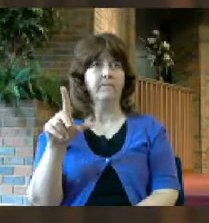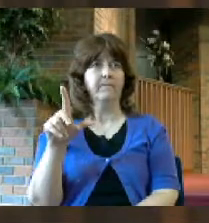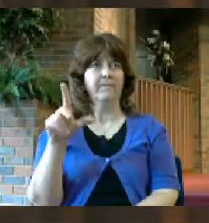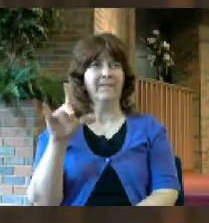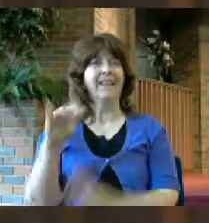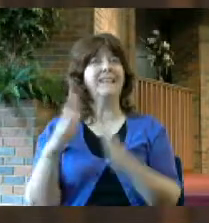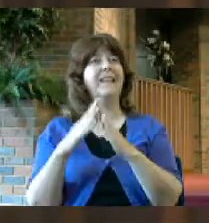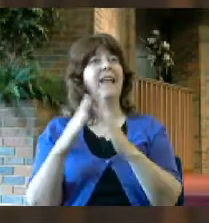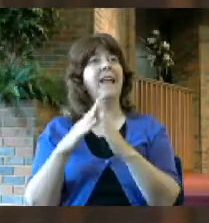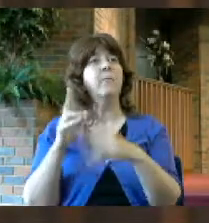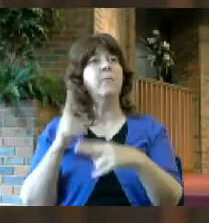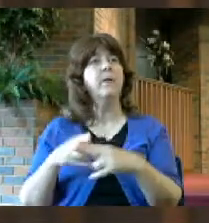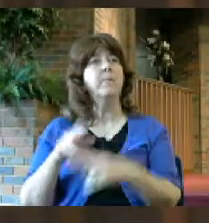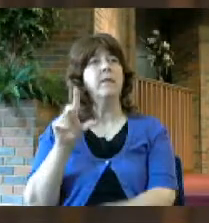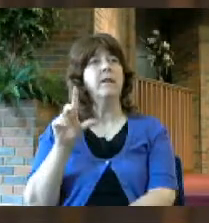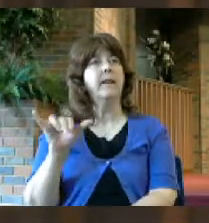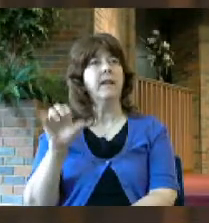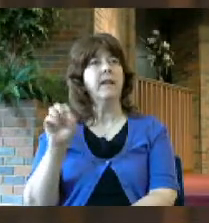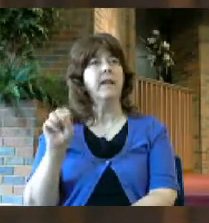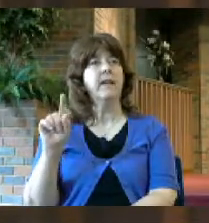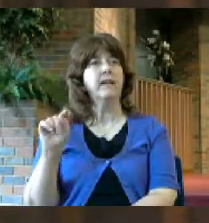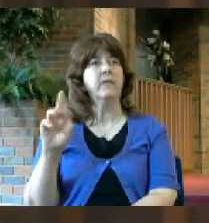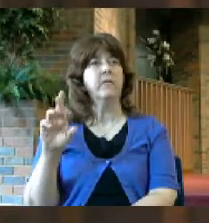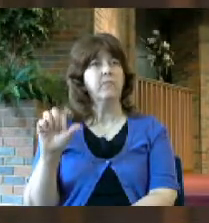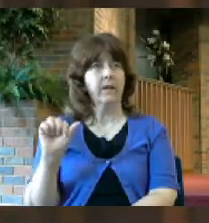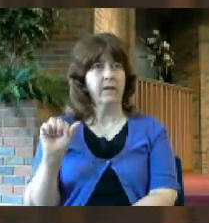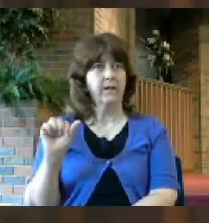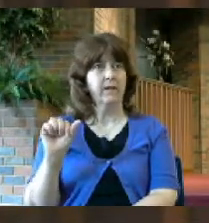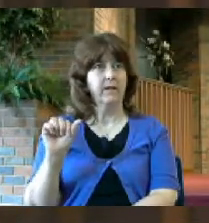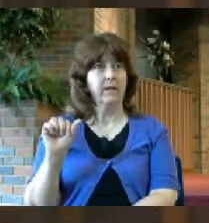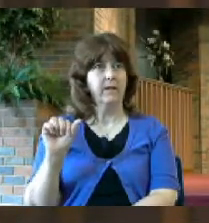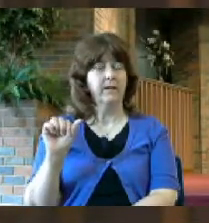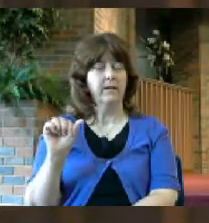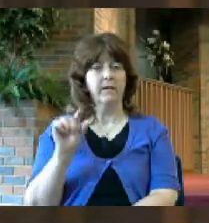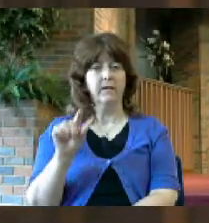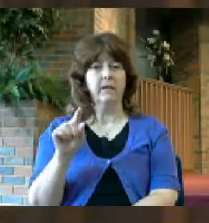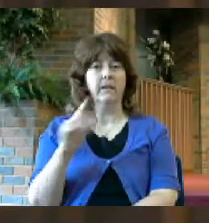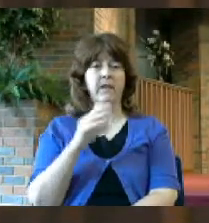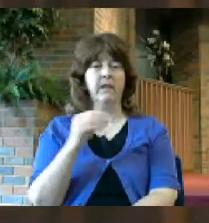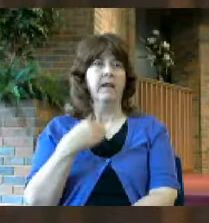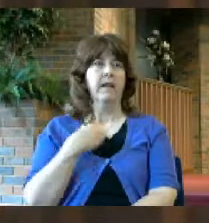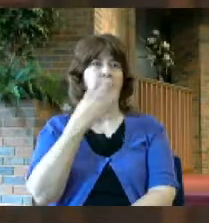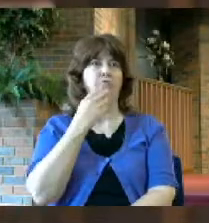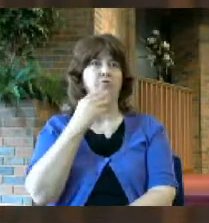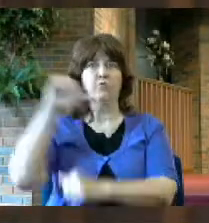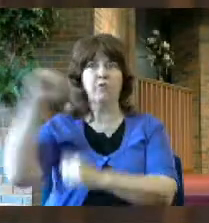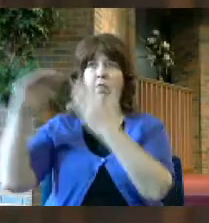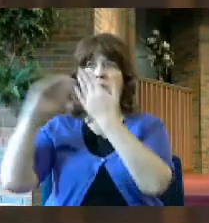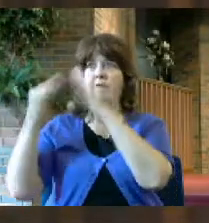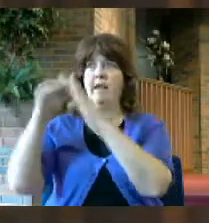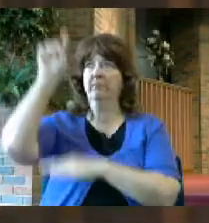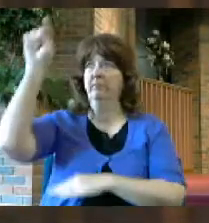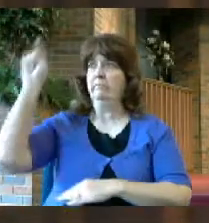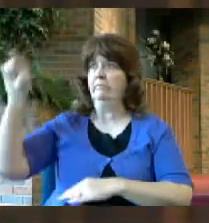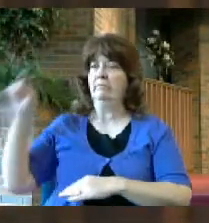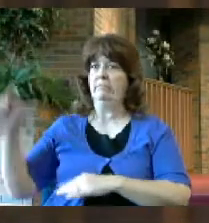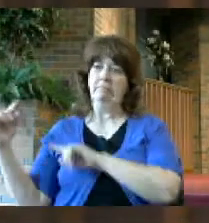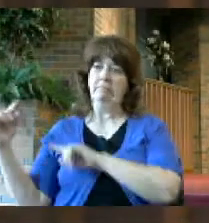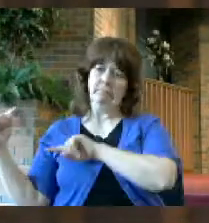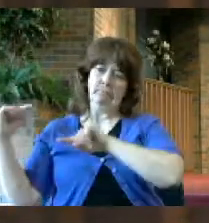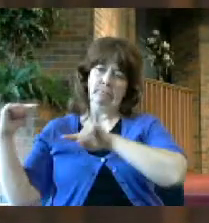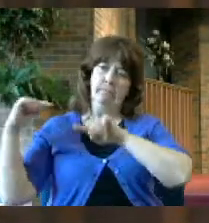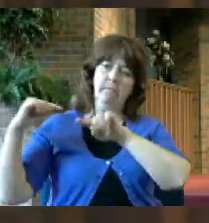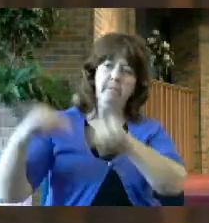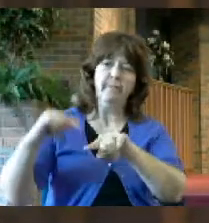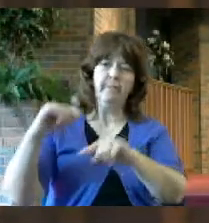are Jews from Iconium and Derbe, other cities nearby, that have come to this town. And they